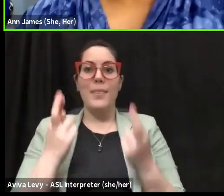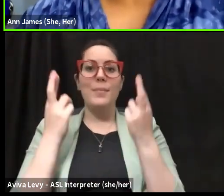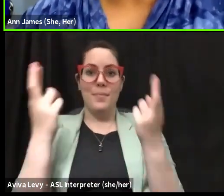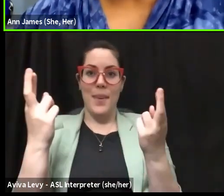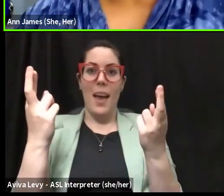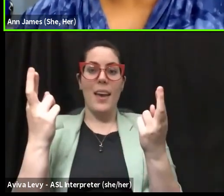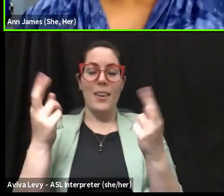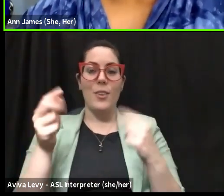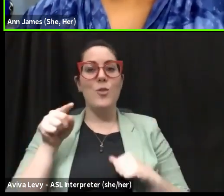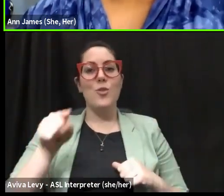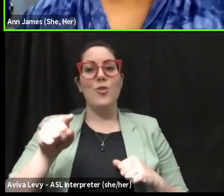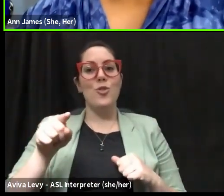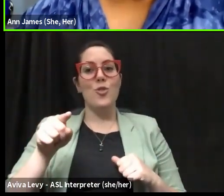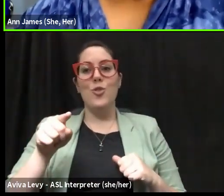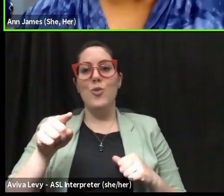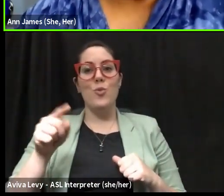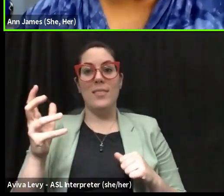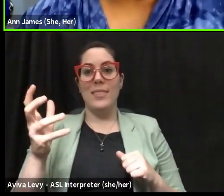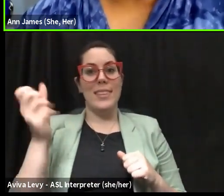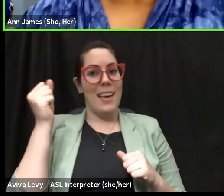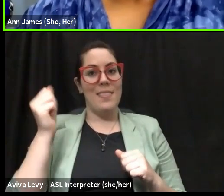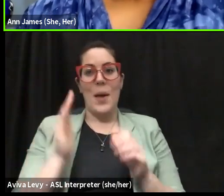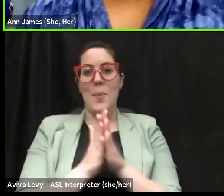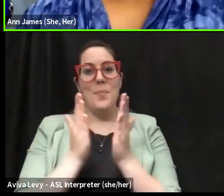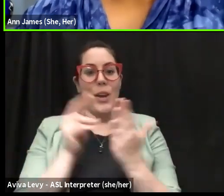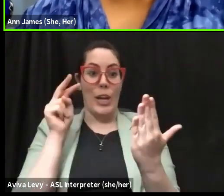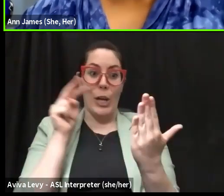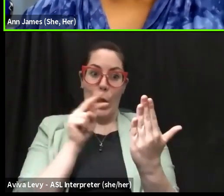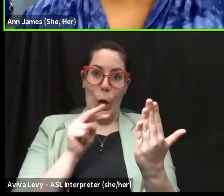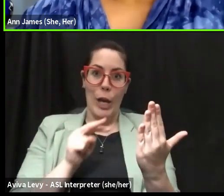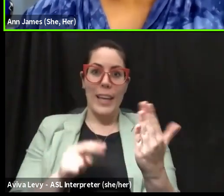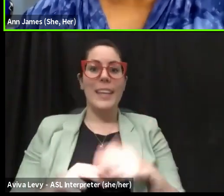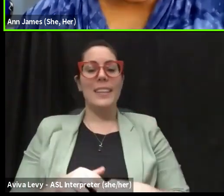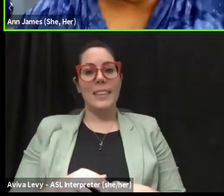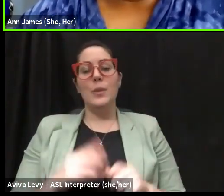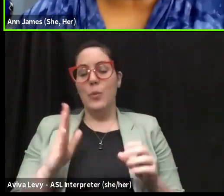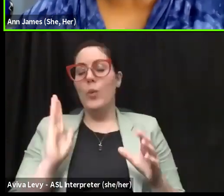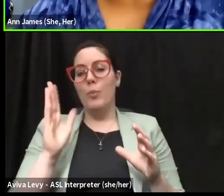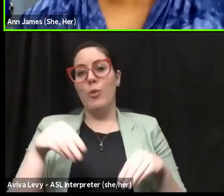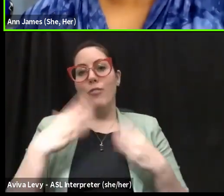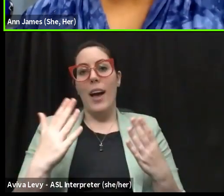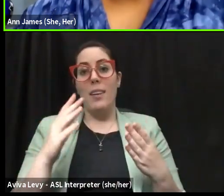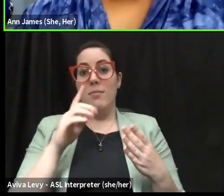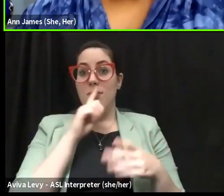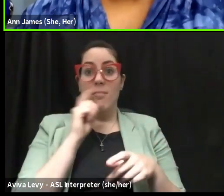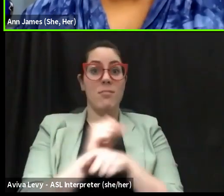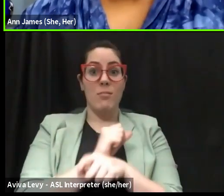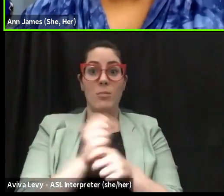you snap that up and take a look at it, because it gives you practical